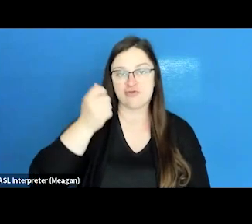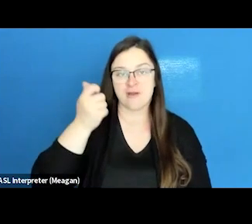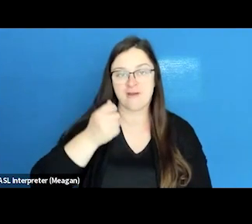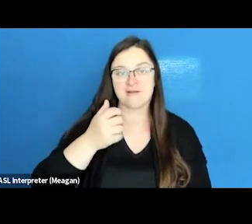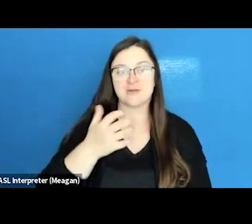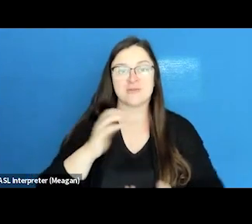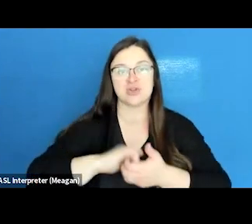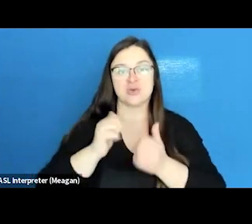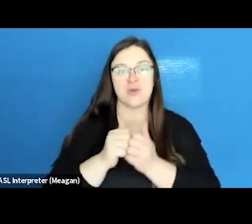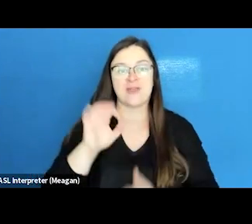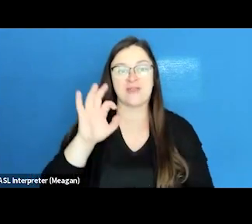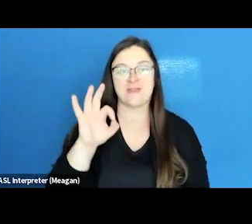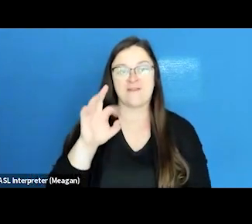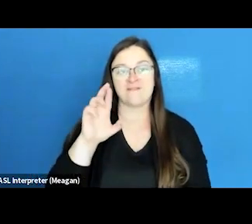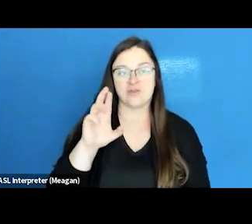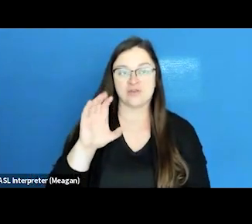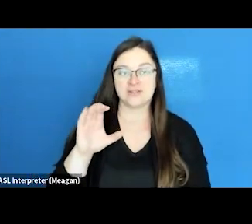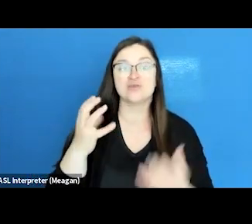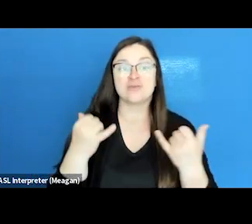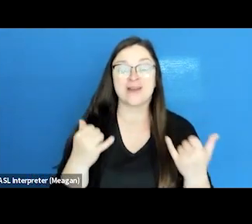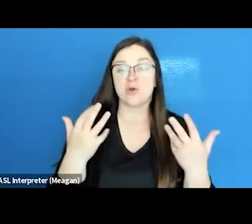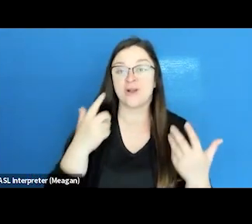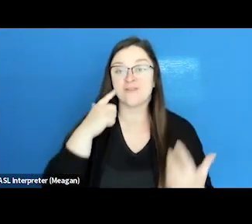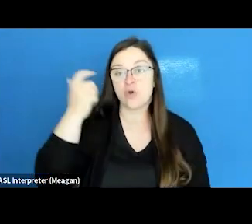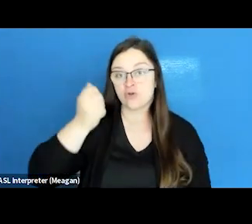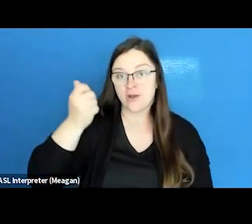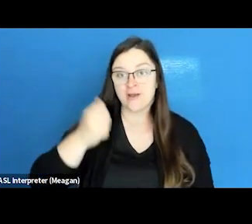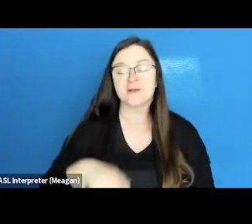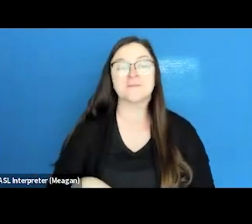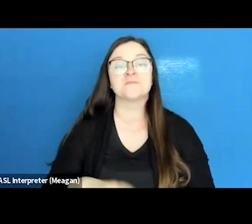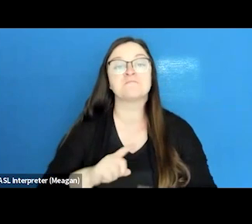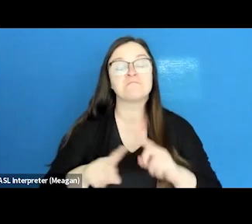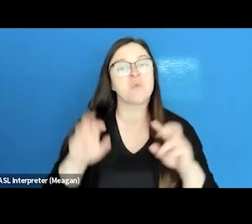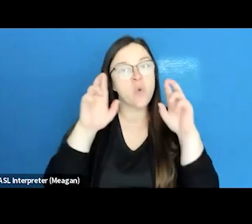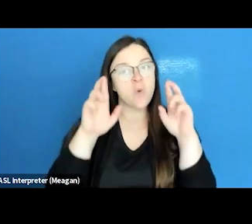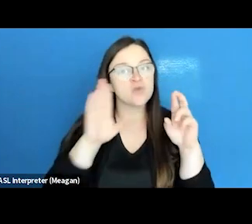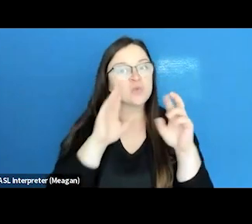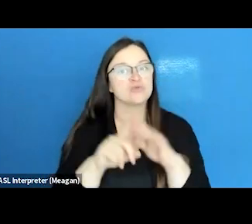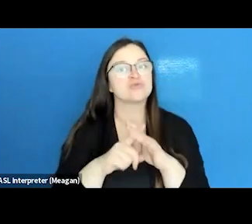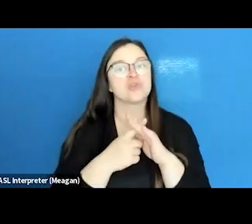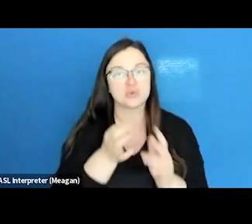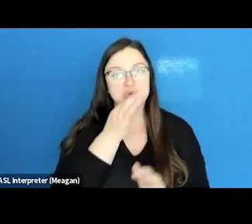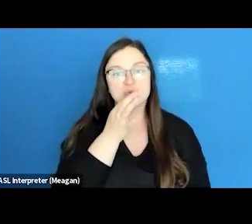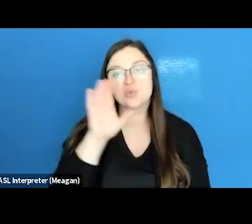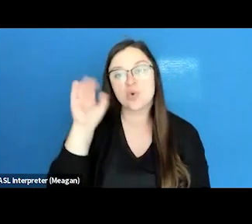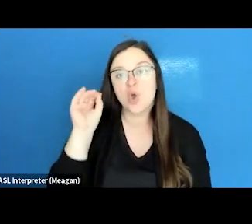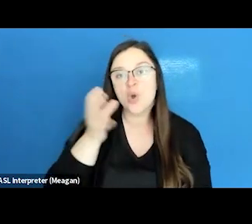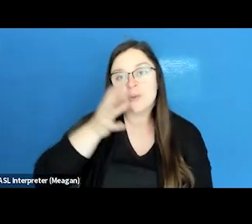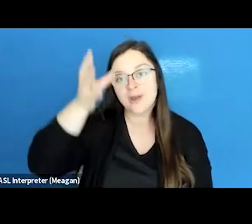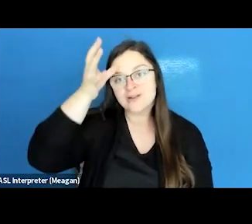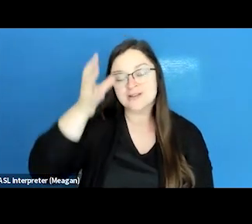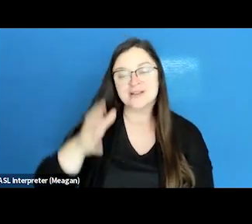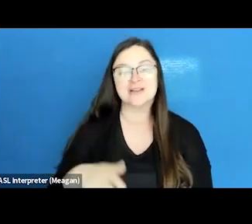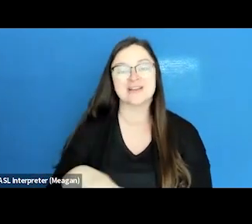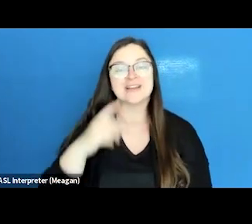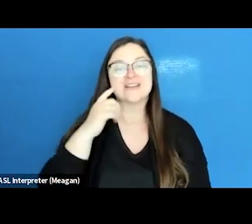right now, we are pending a grant, but we're hoping to get this started. Co-parenting is essential for post-divorce